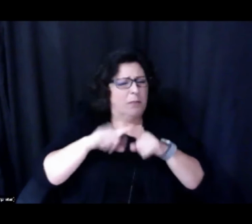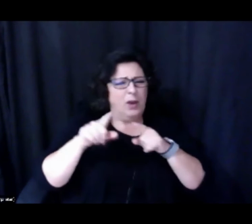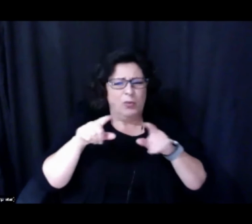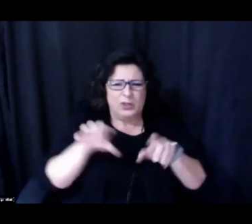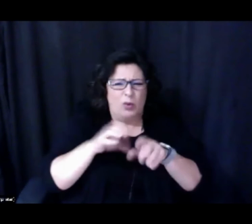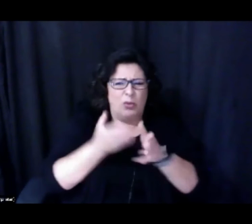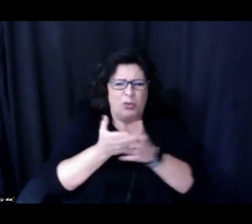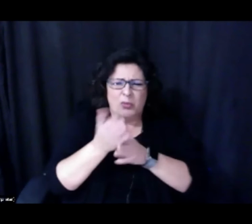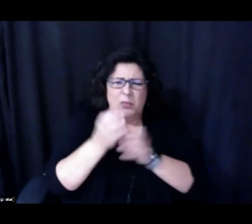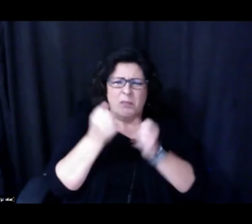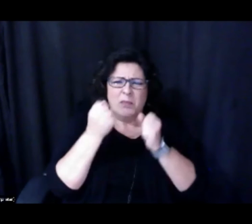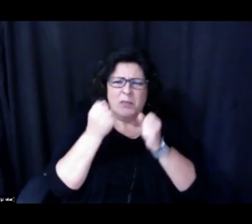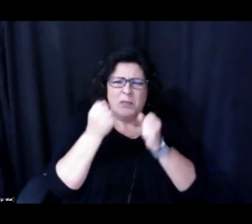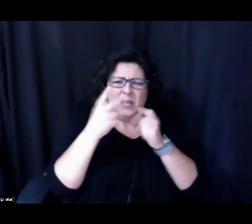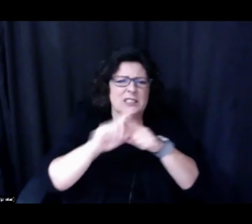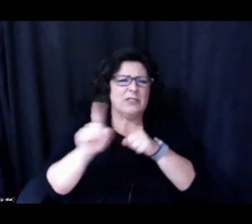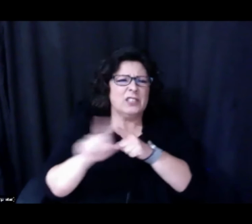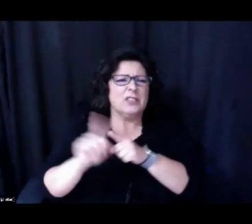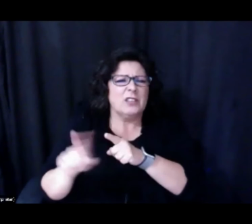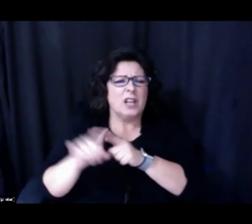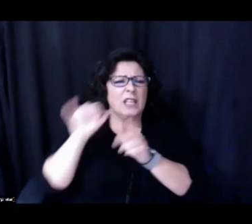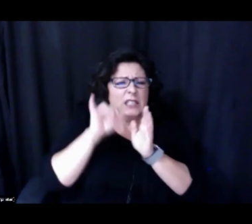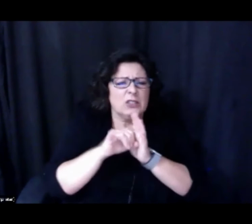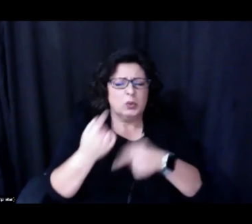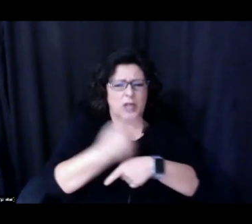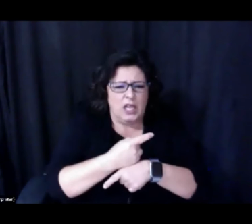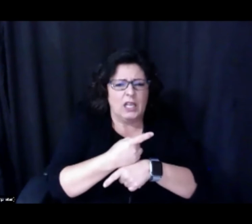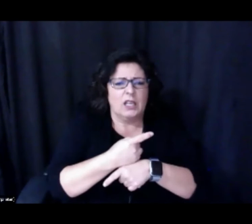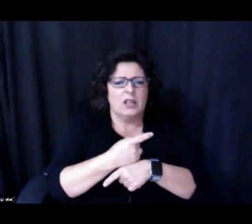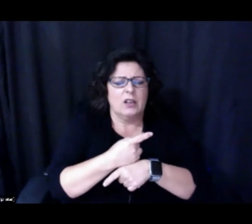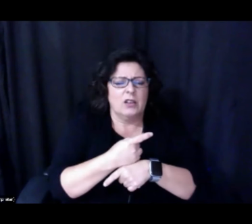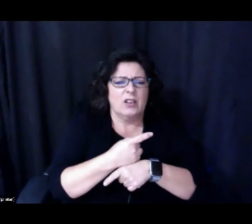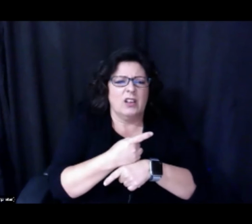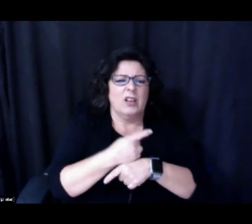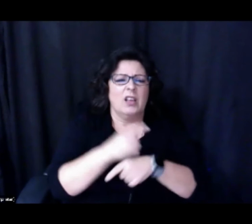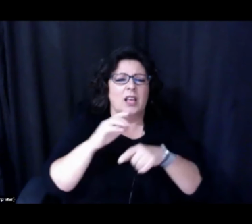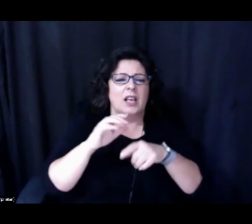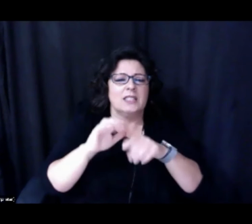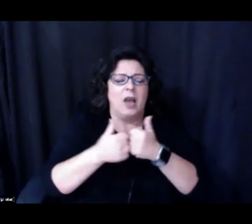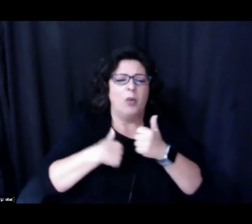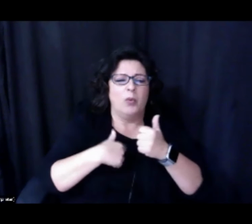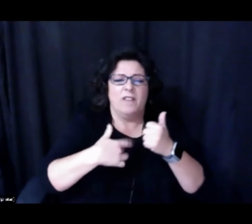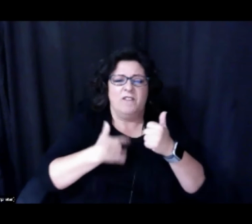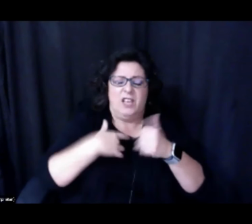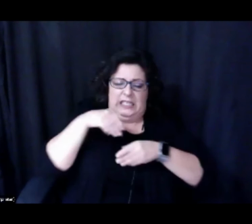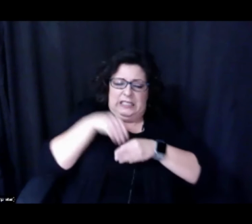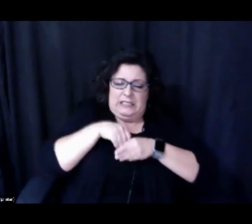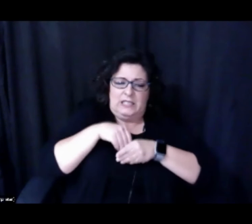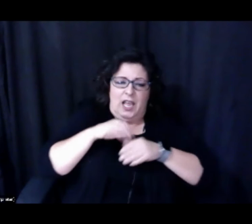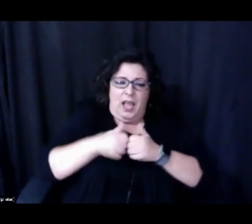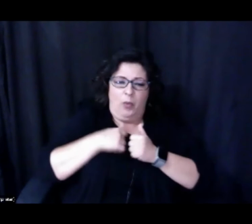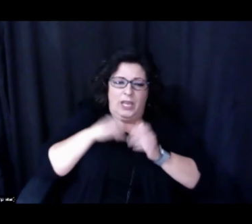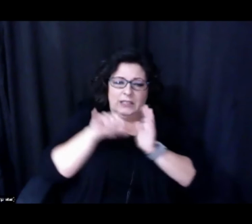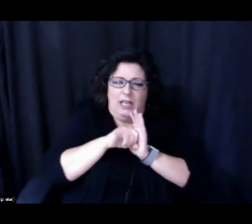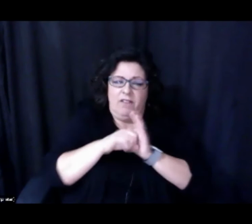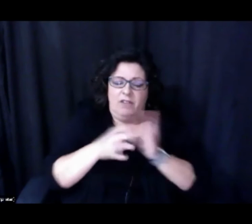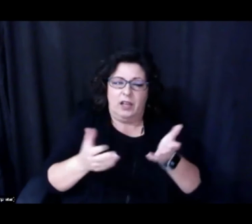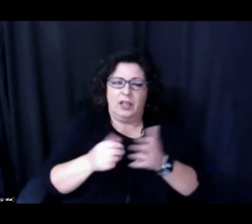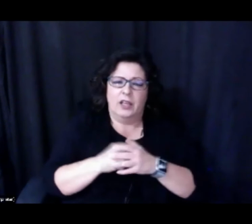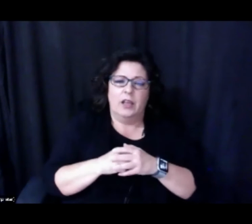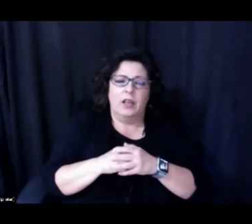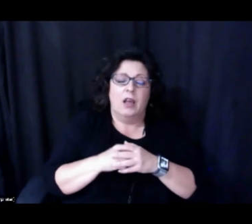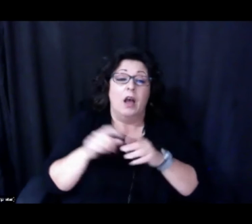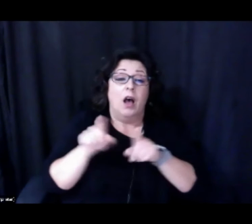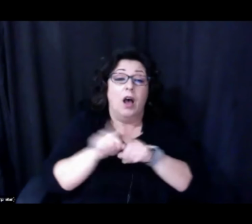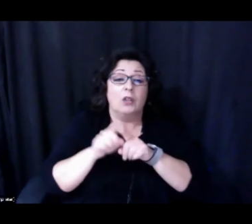identities today. And this is just all about how we feel on the inside of how we identify. I